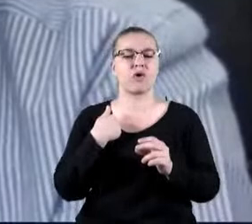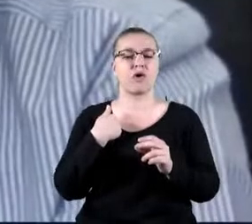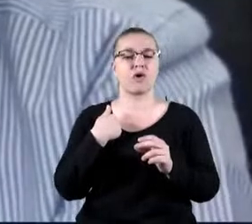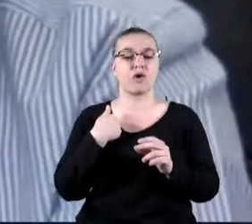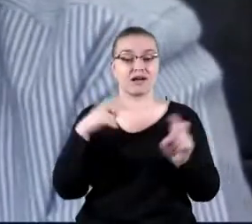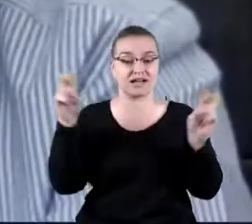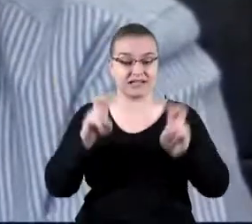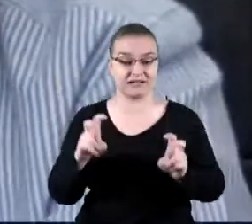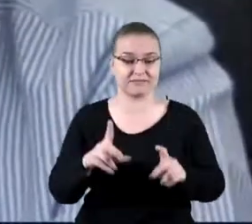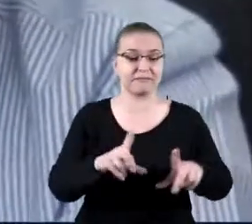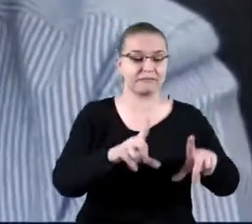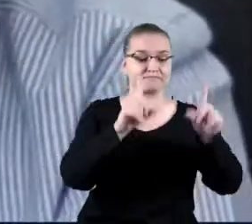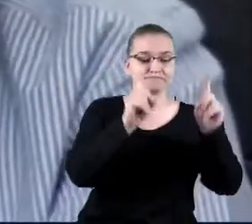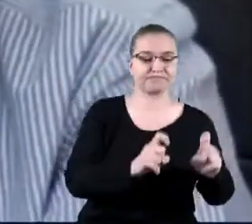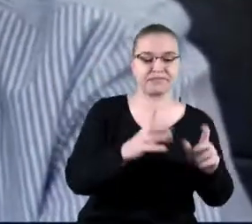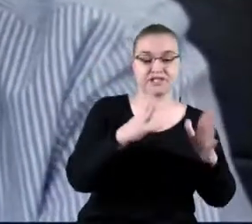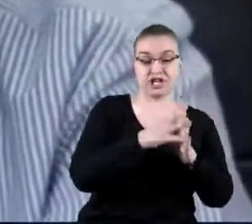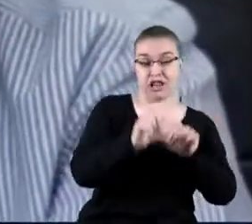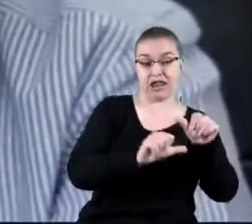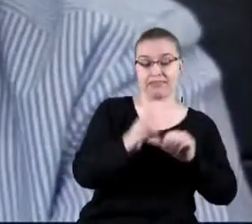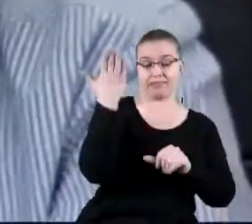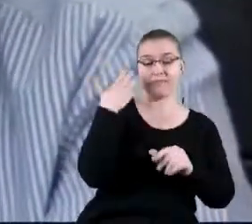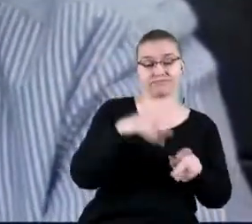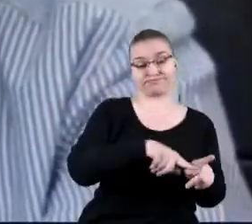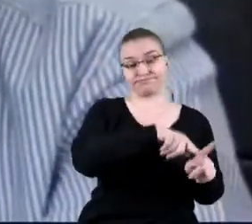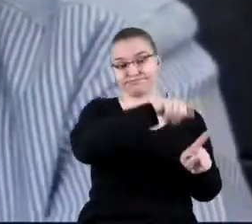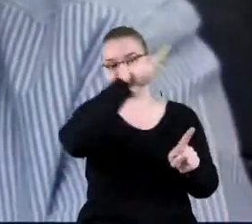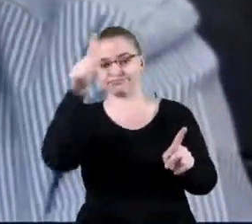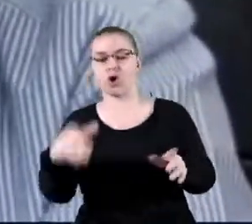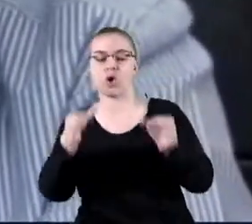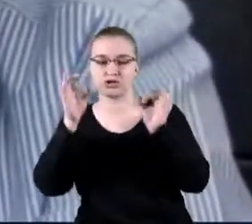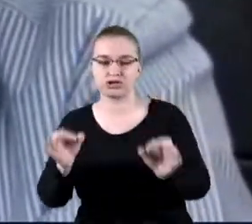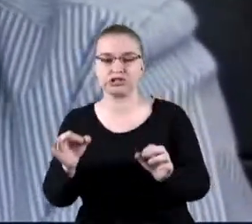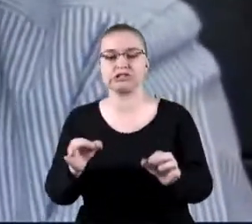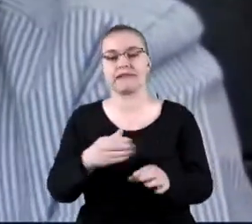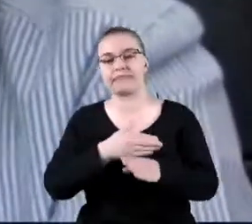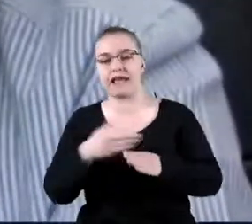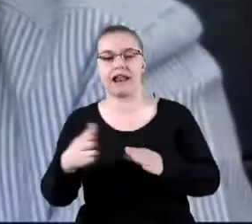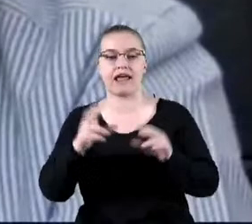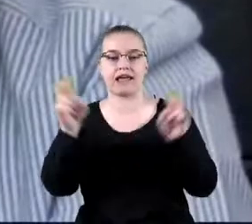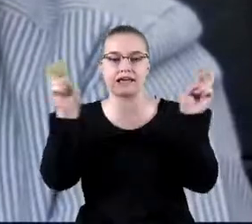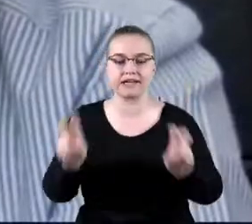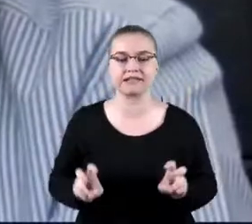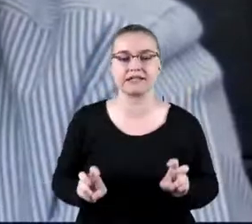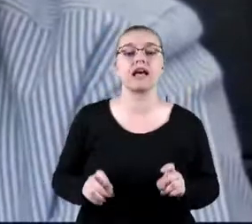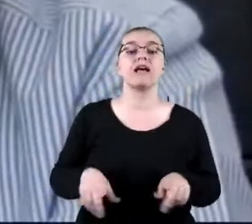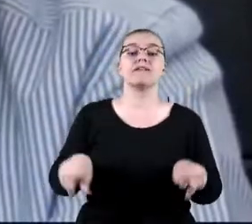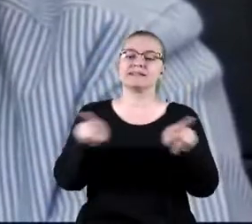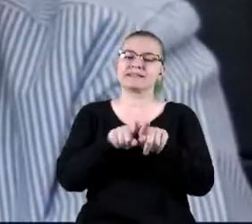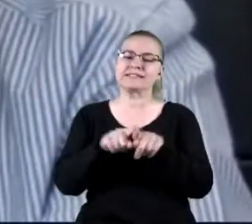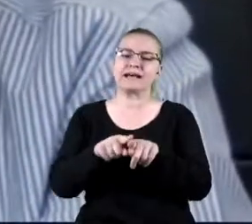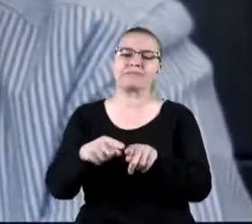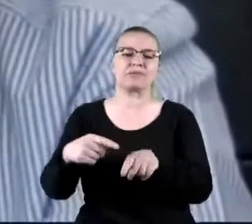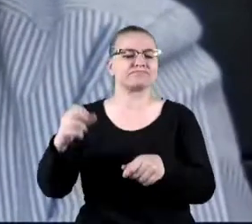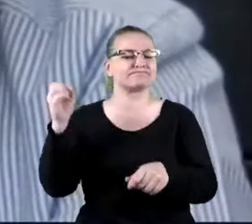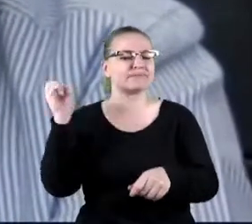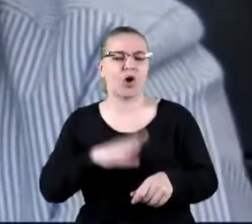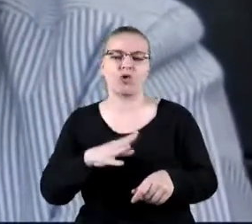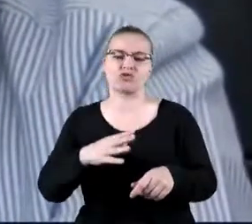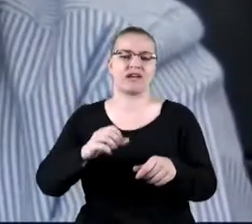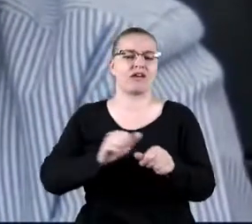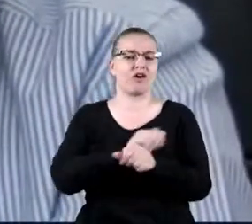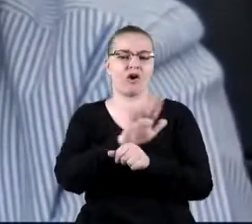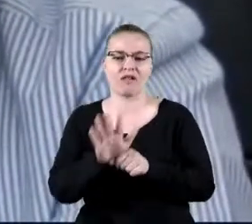Susa is experiencing a crisis for the past 10 years. The crisis was deepened due